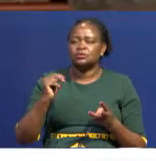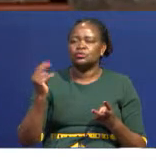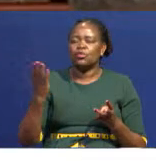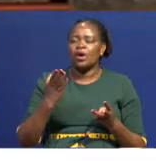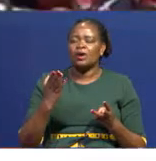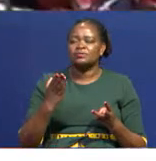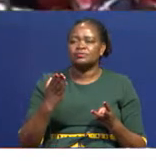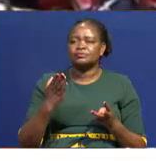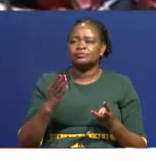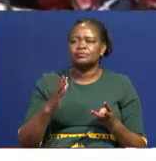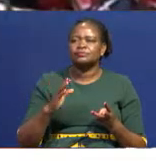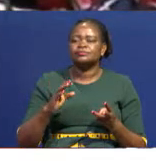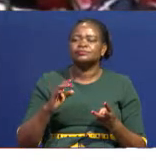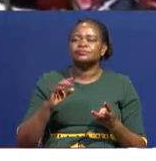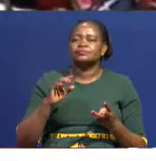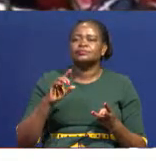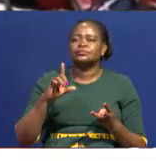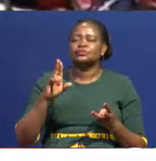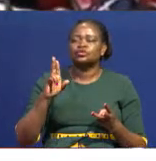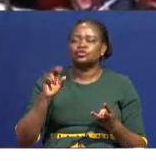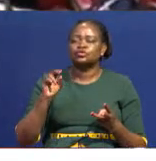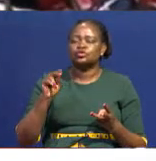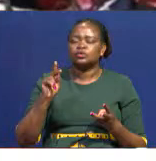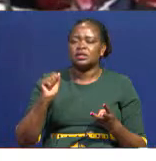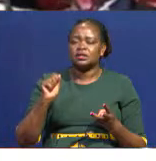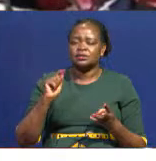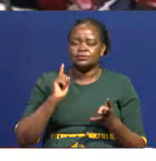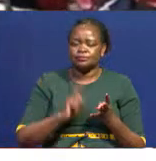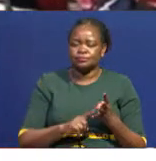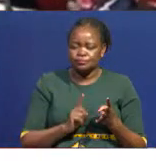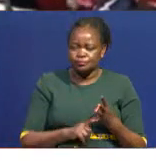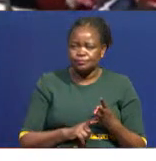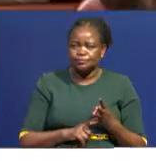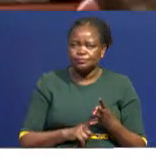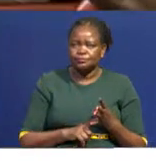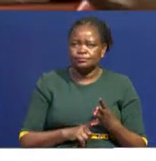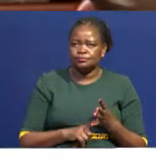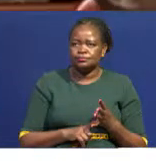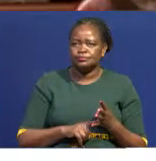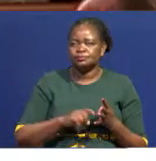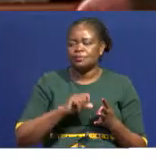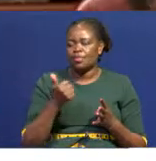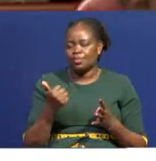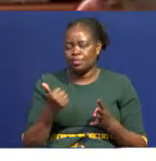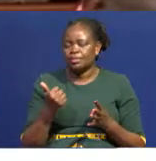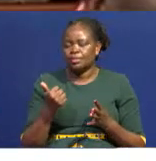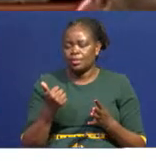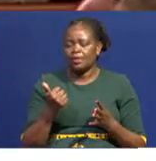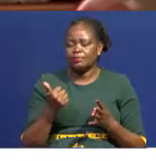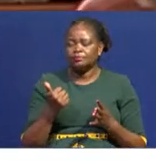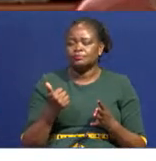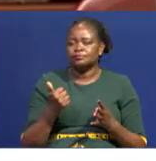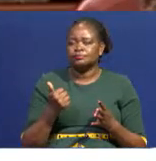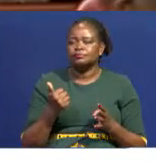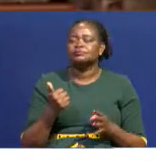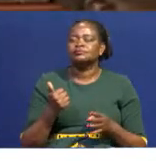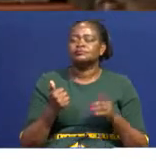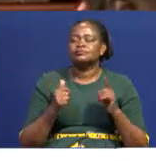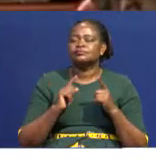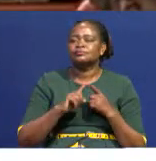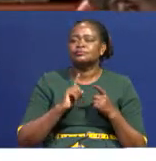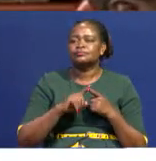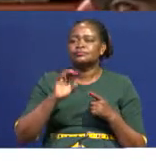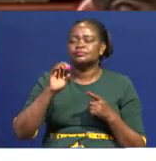Commissioner, Lusaka, Zambia. Consuls General, Mr. Ezra Chiloba,